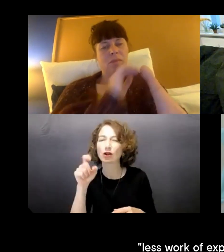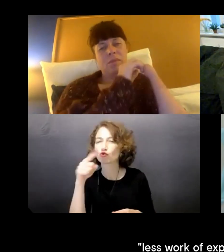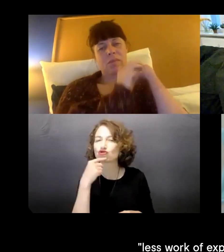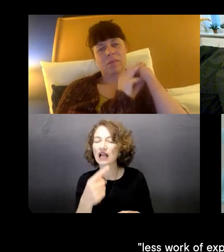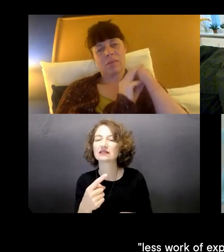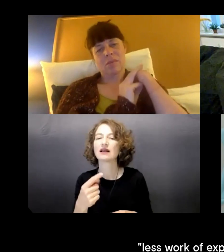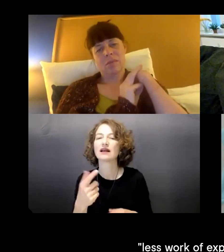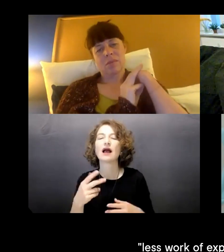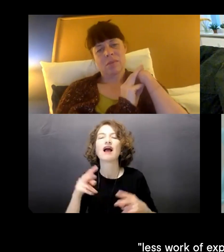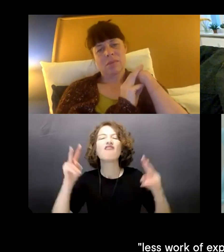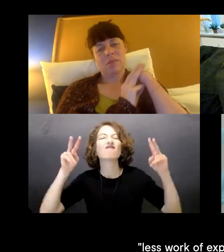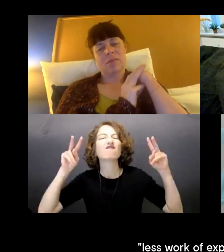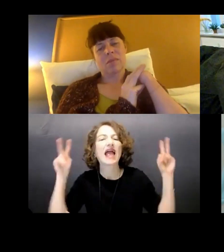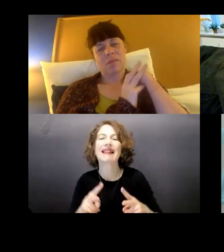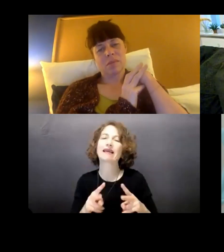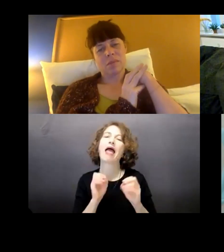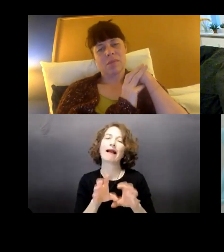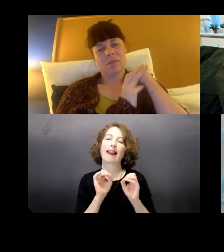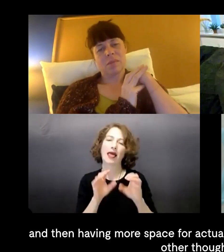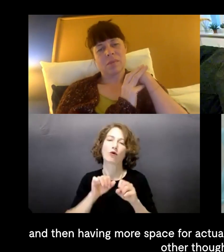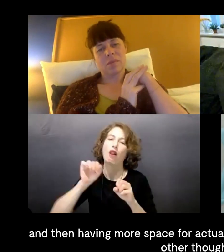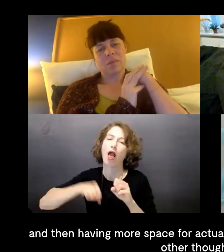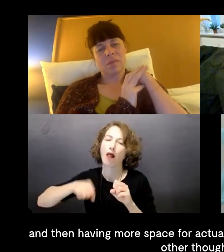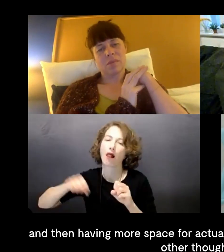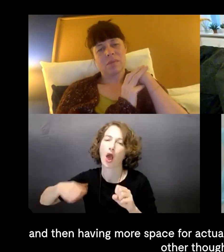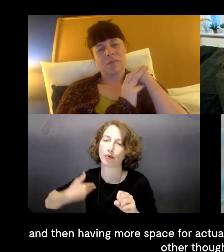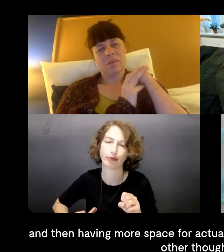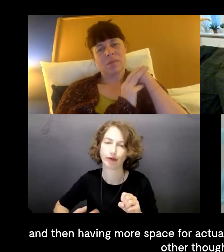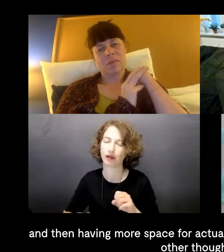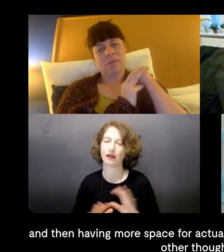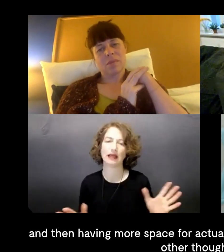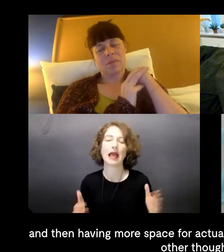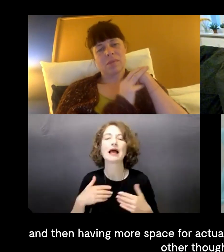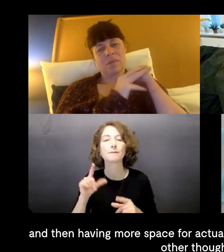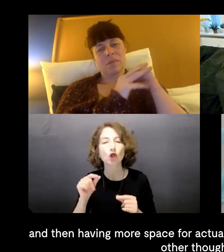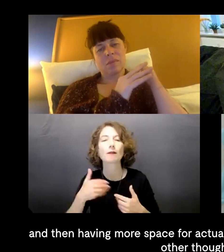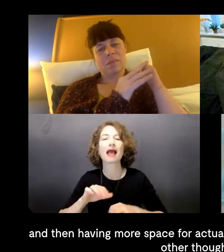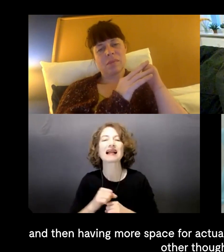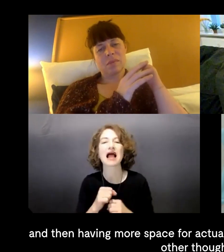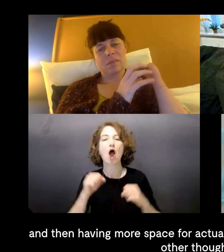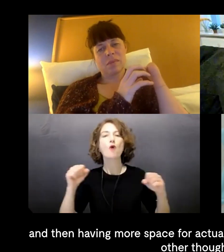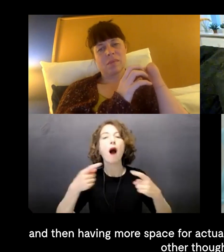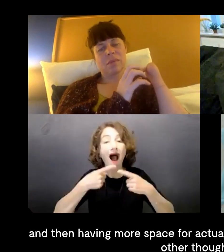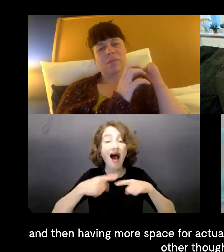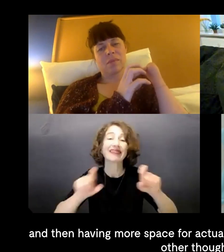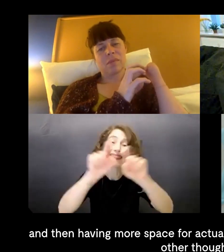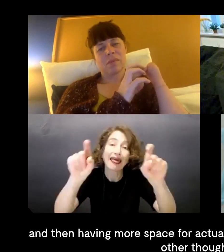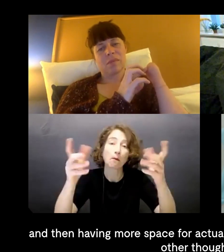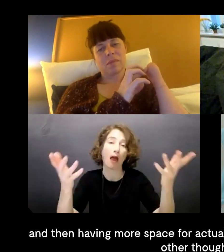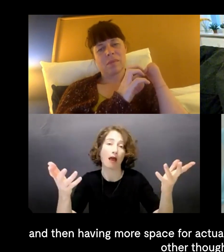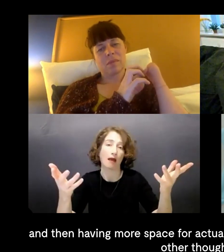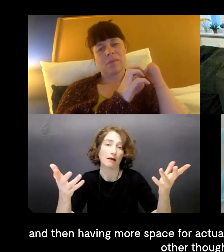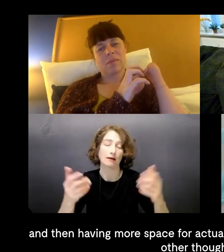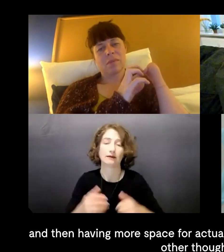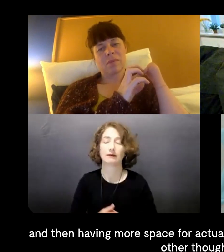less work of explaining, and then having more space for actually other conversations or for